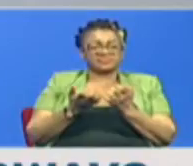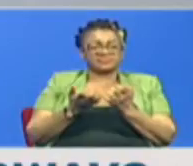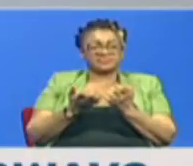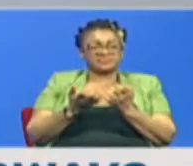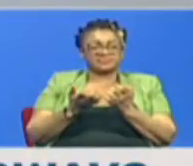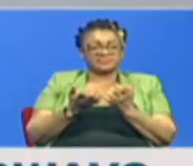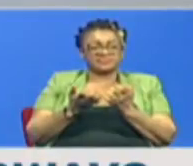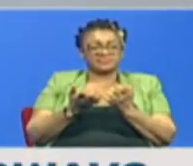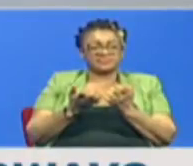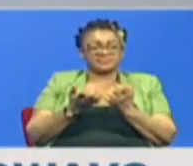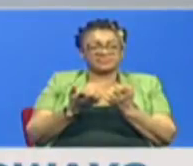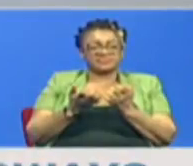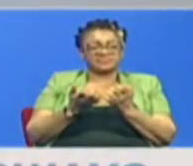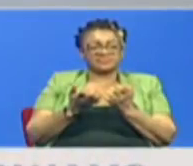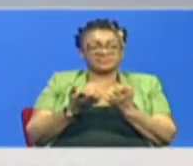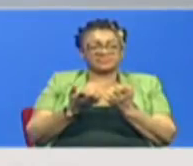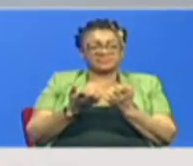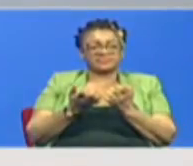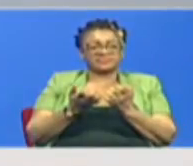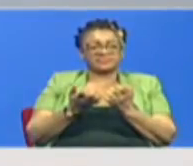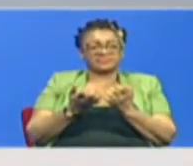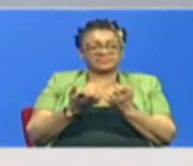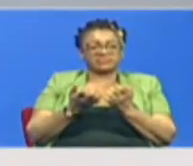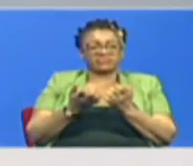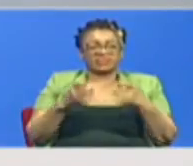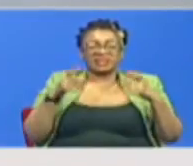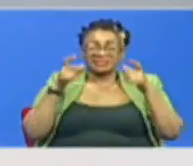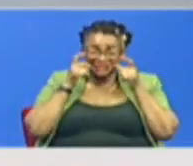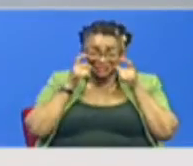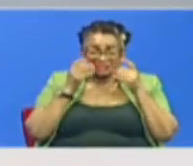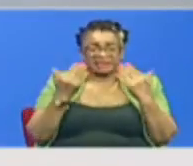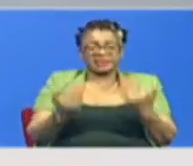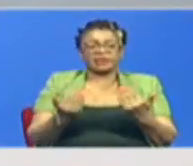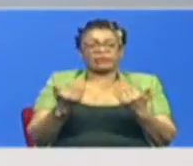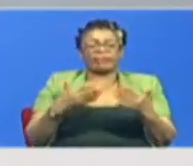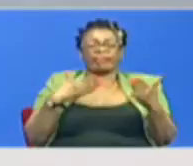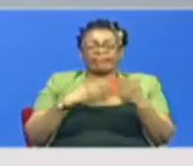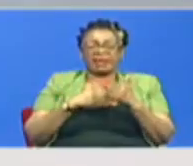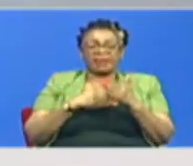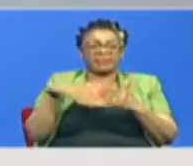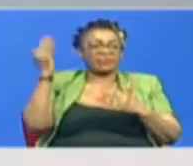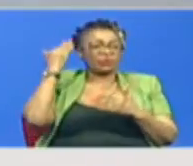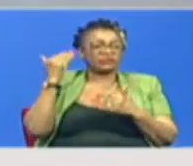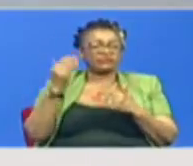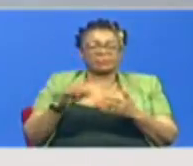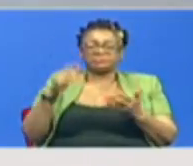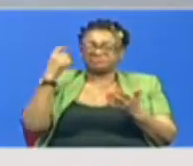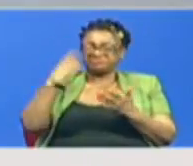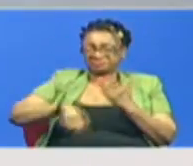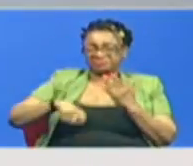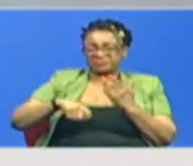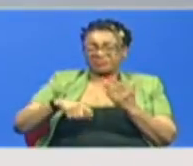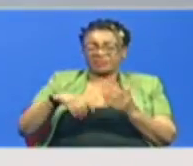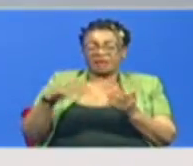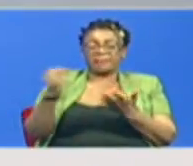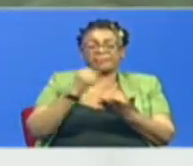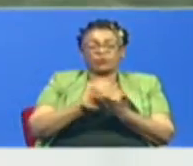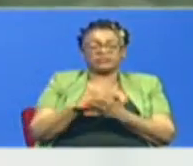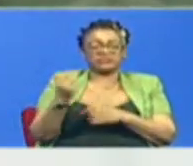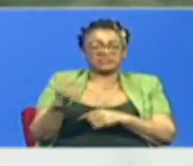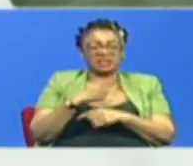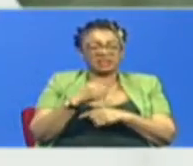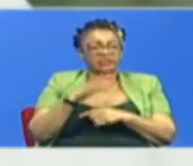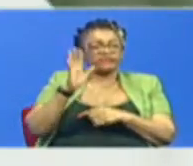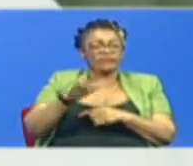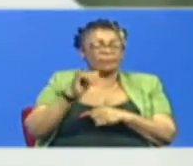Retail chain Tuskies has now been barred by the courts from slashing employees' salaries. According to a ruling from the Employment